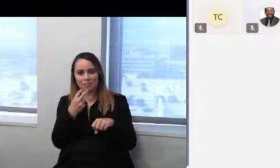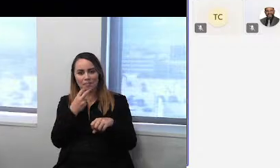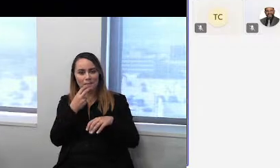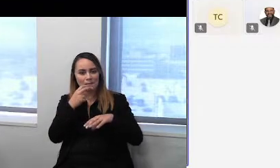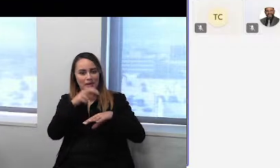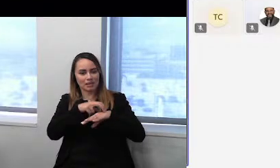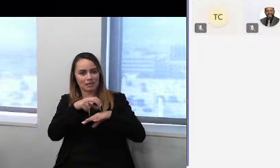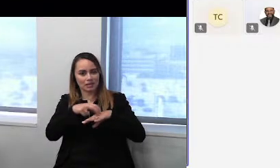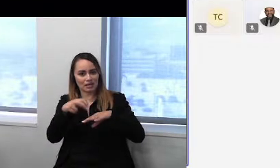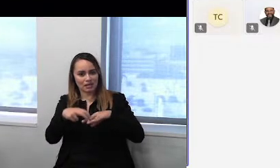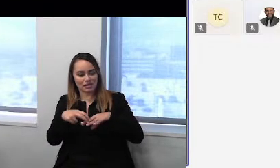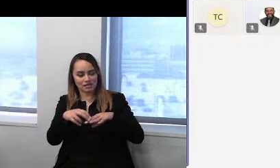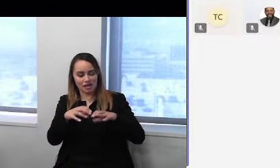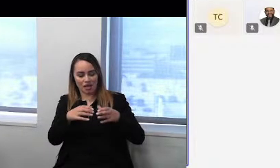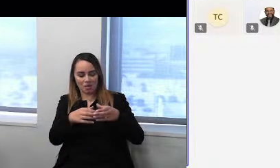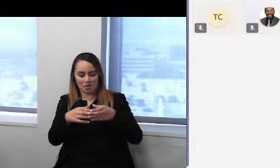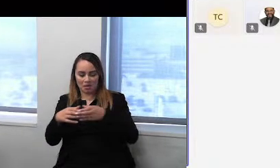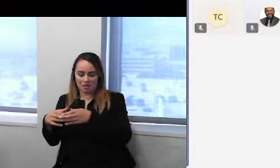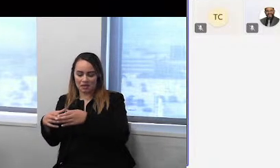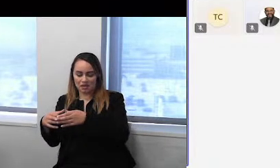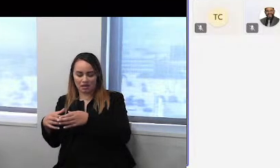these projects, and would that